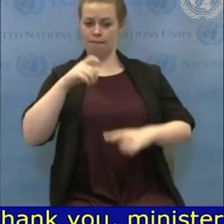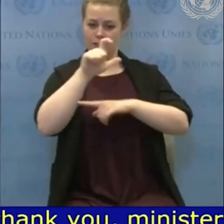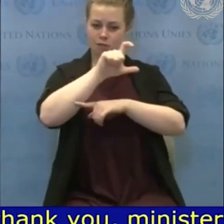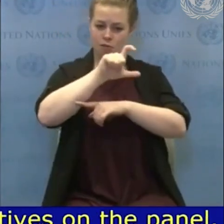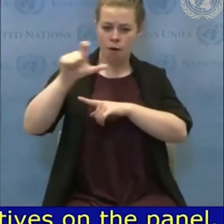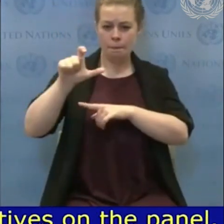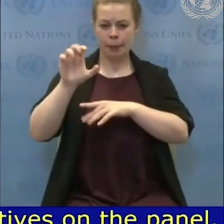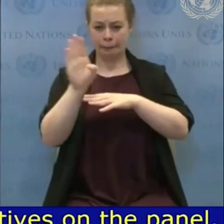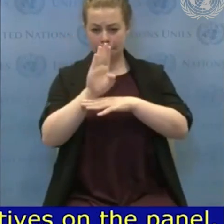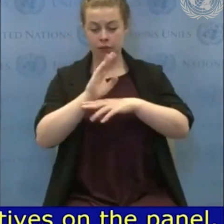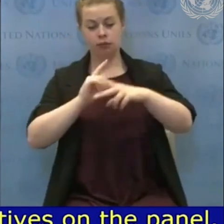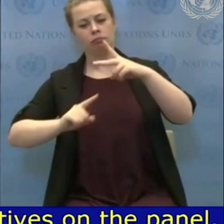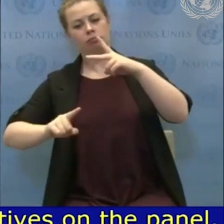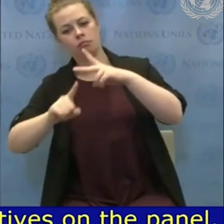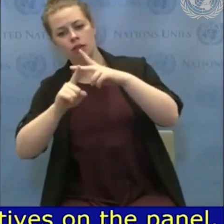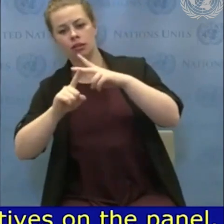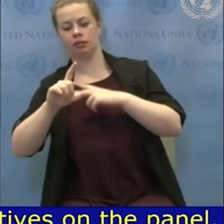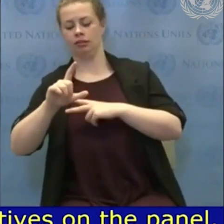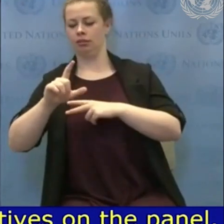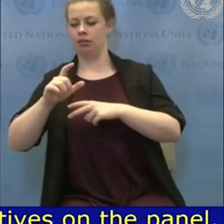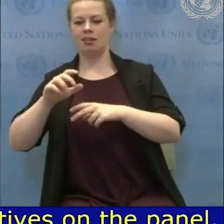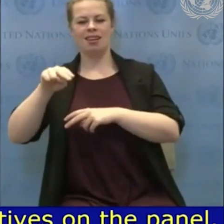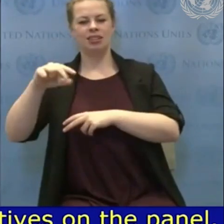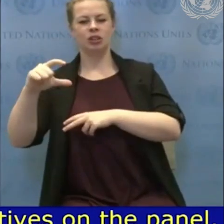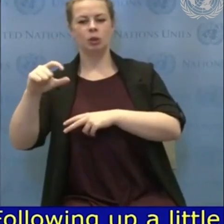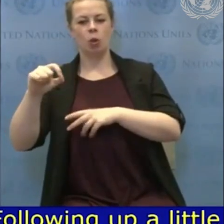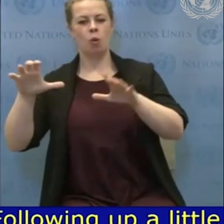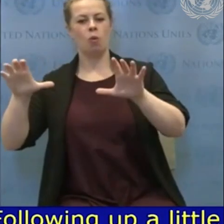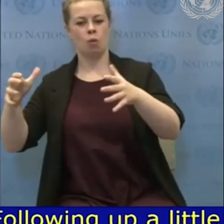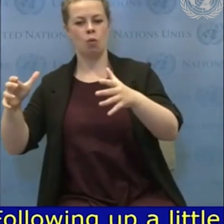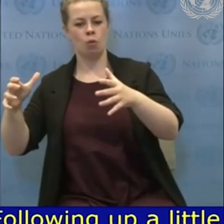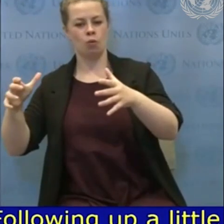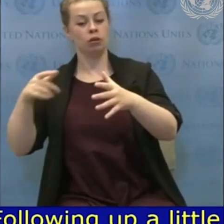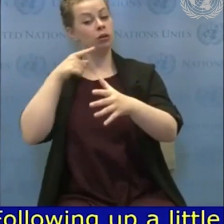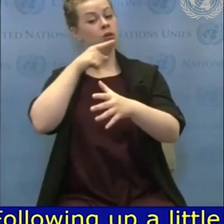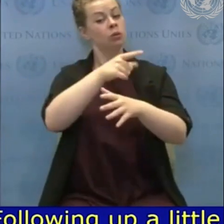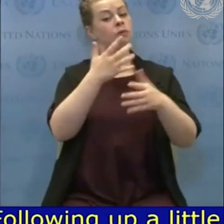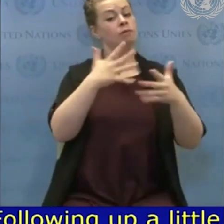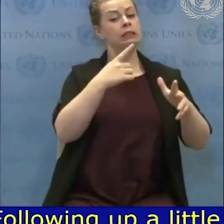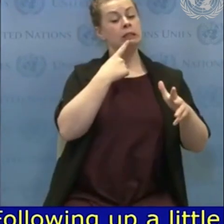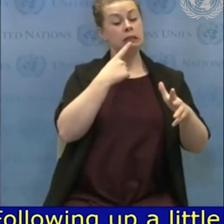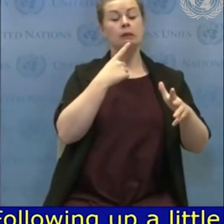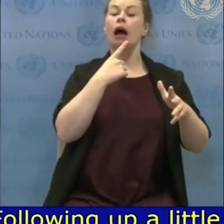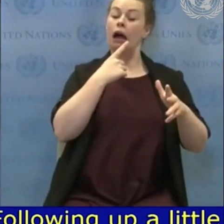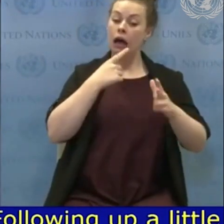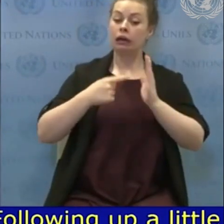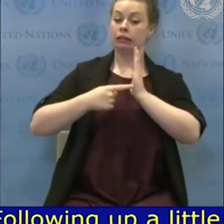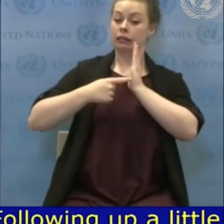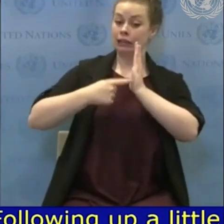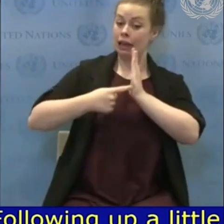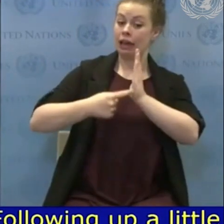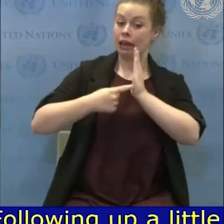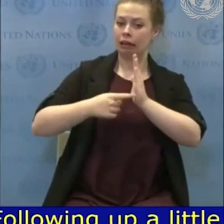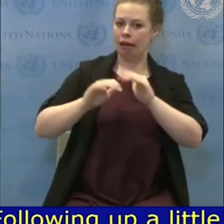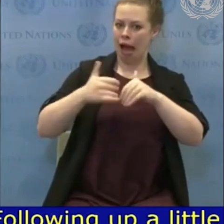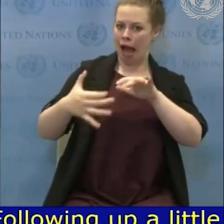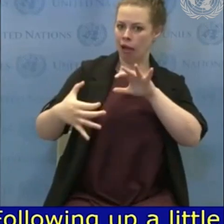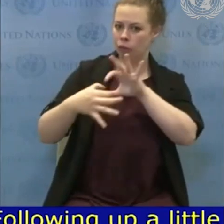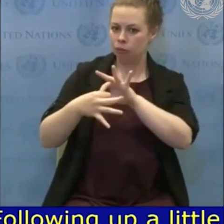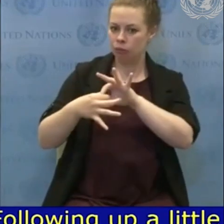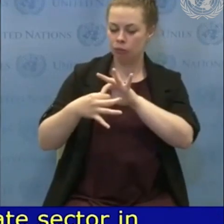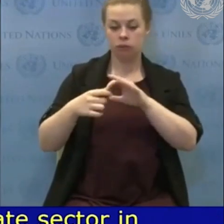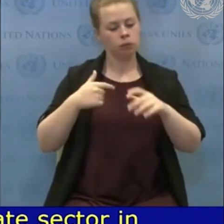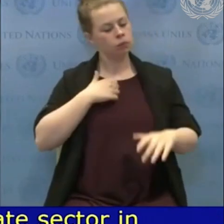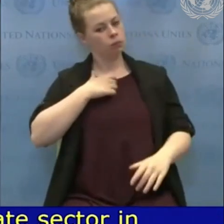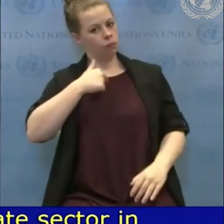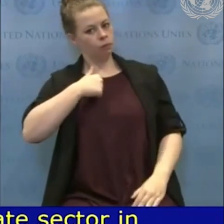a bit about opportunities to harness innovation in the UK tech sector. Australia is very interested in innovative ways